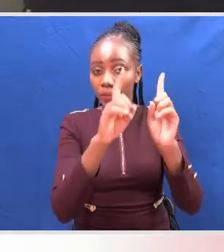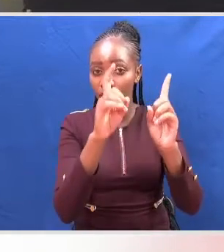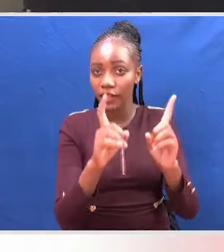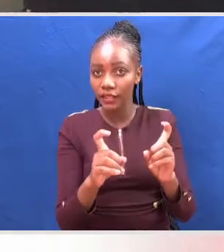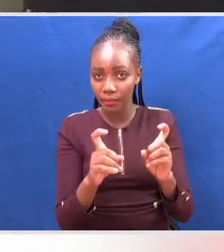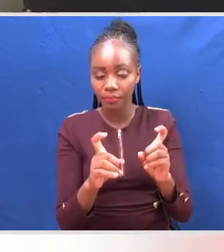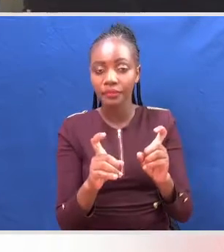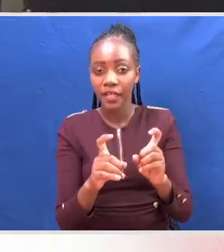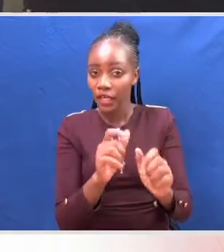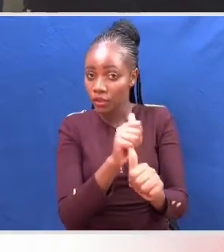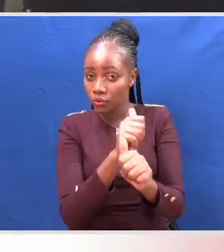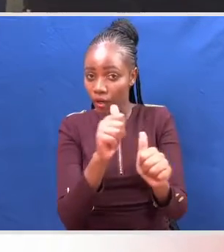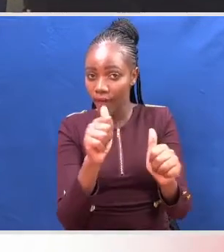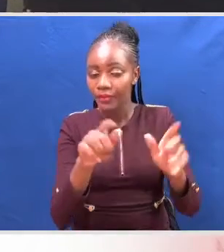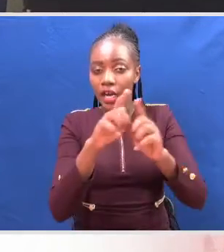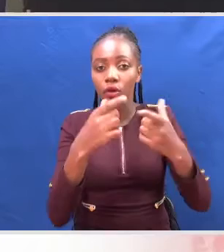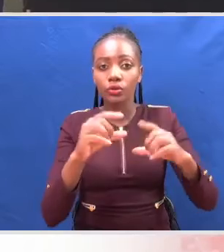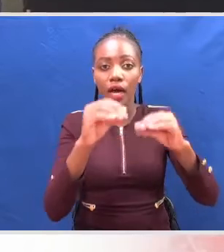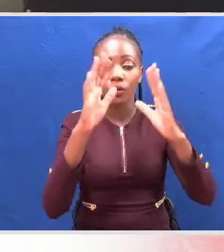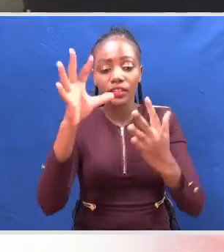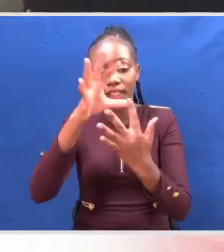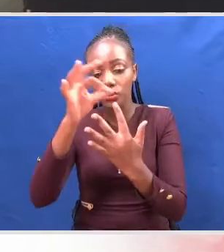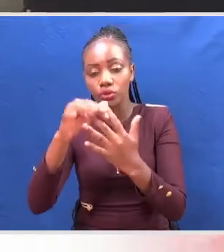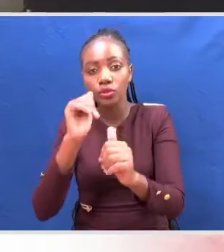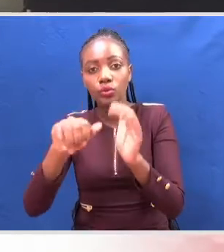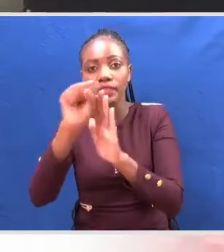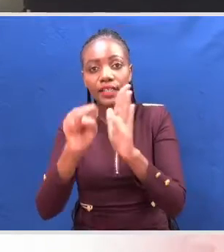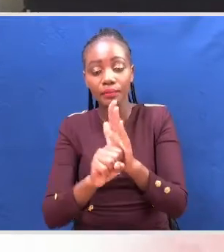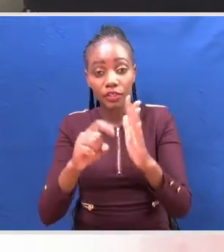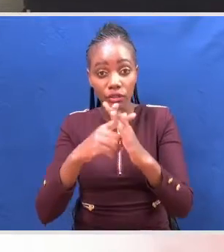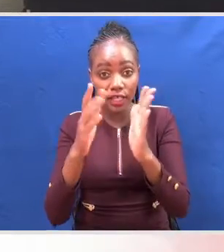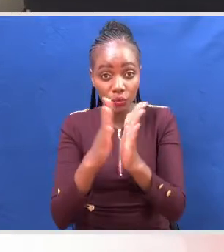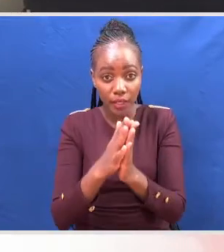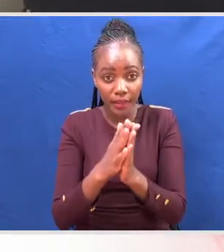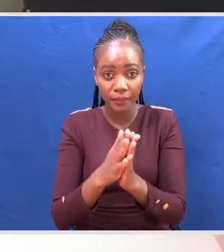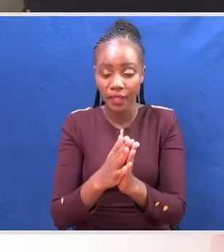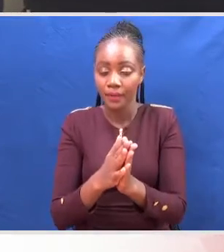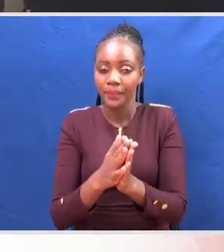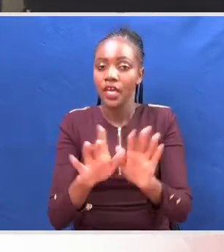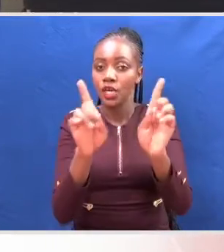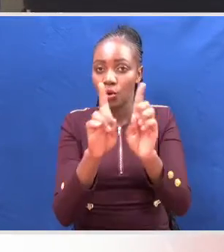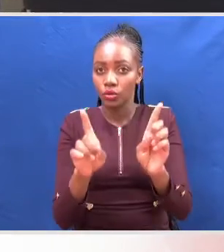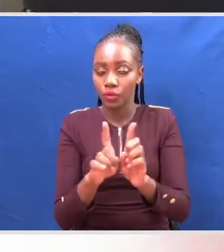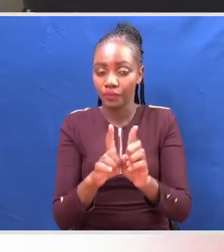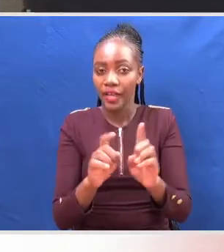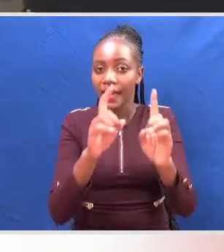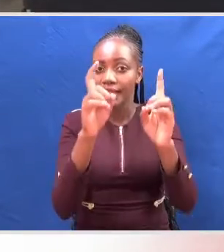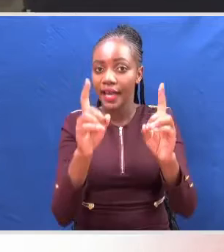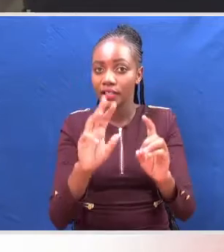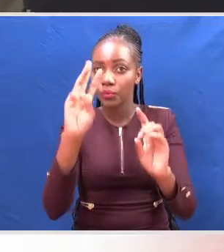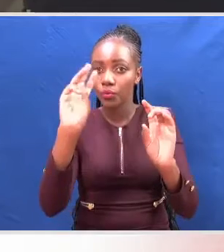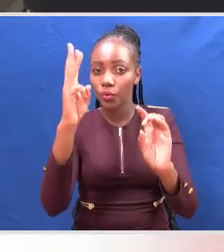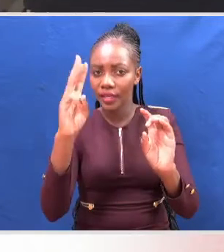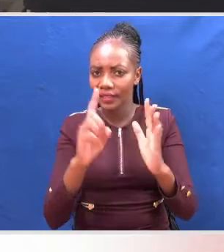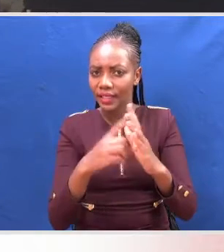however, flexible, allowing teachers to choose which subjects to begin with in assessing. The assessment will be done from